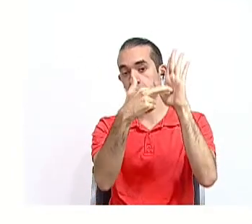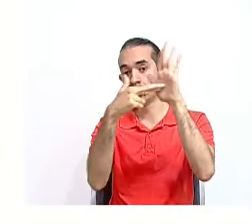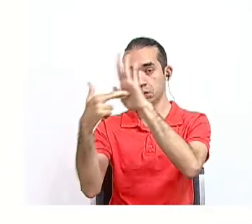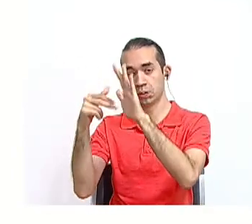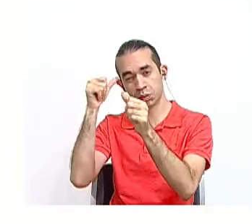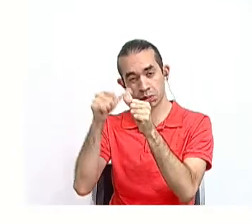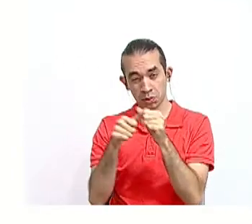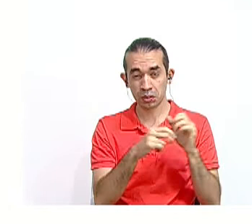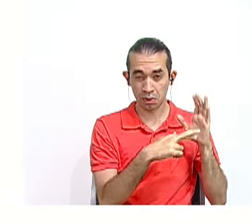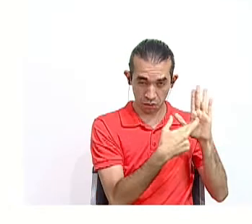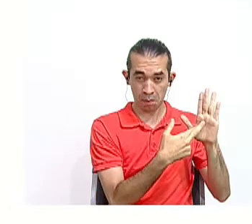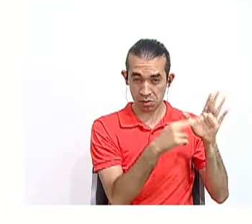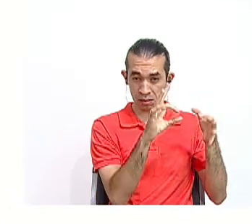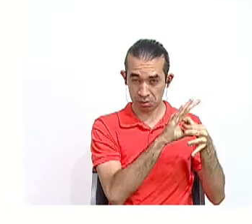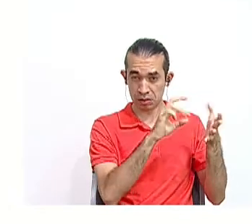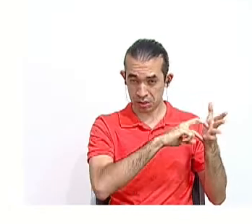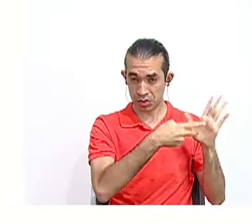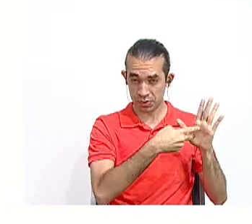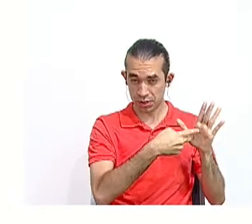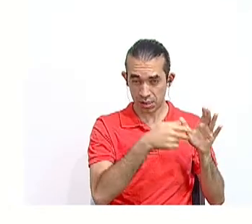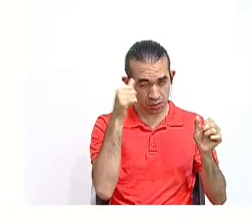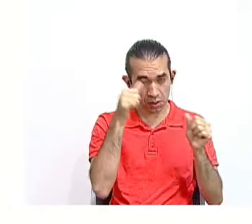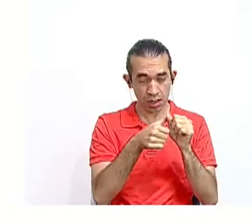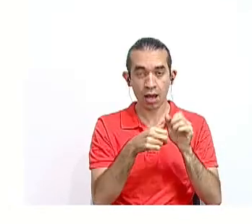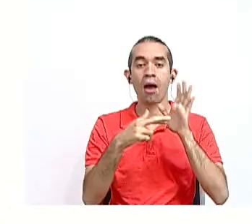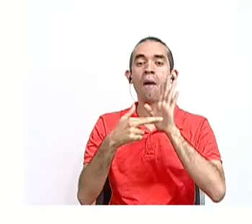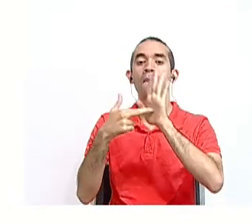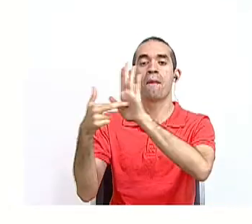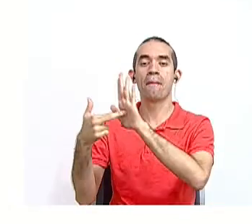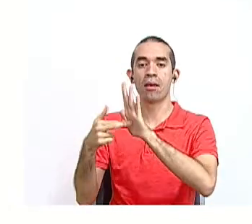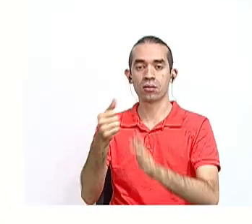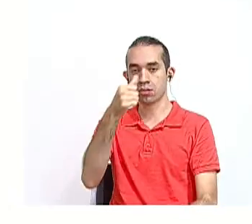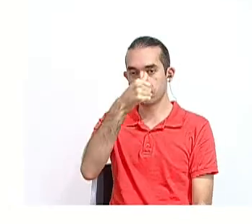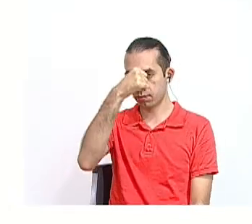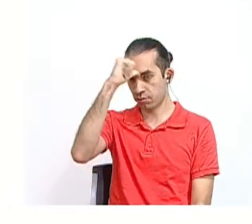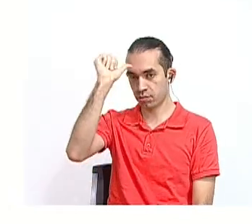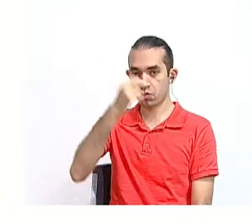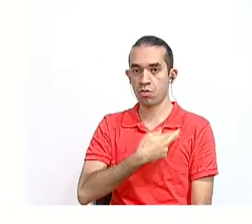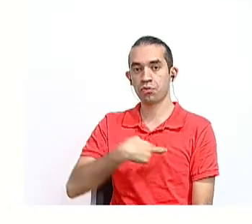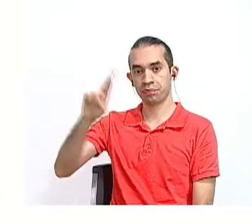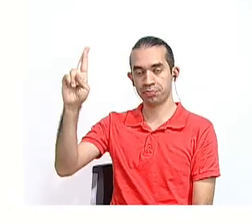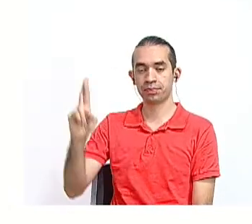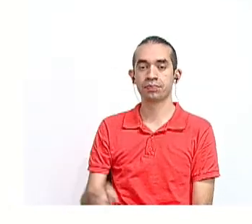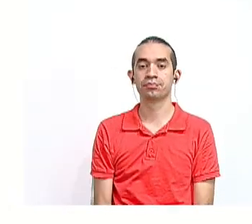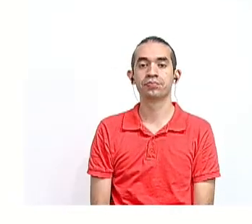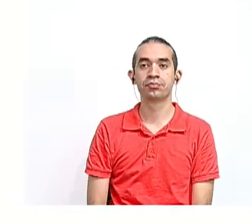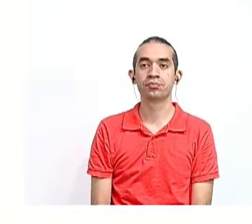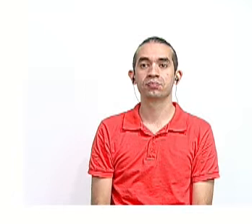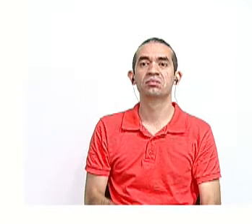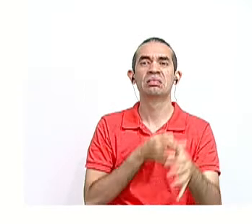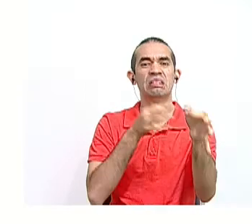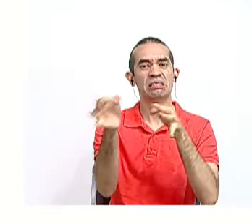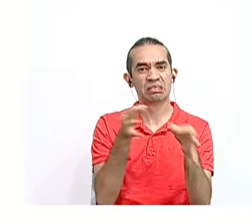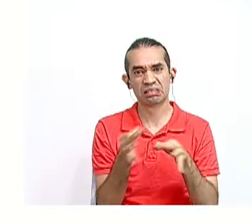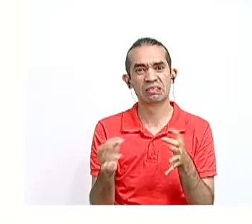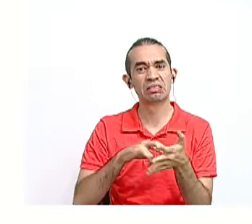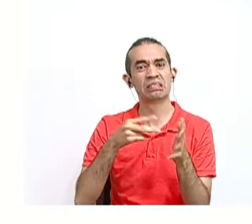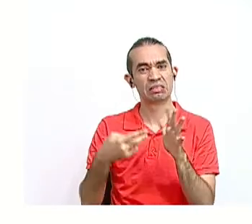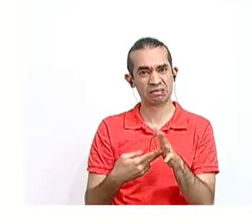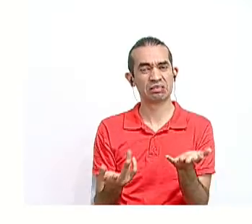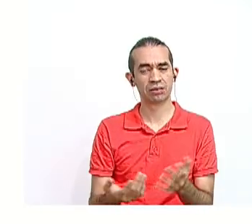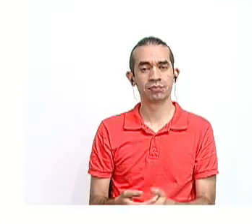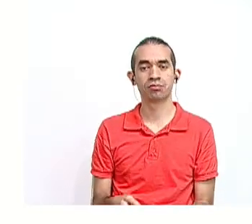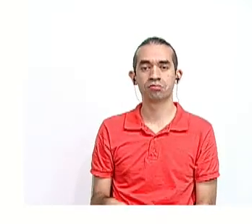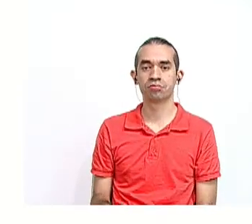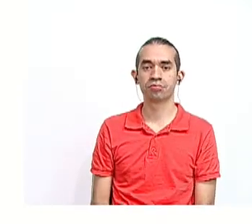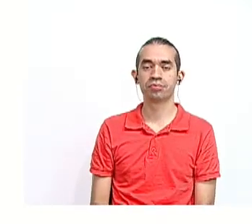word represent? Those are representations of Hinduism. So let's look at the definition again from the dictionary.